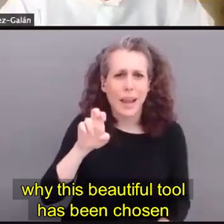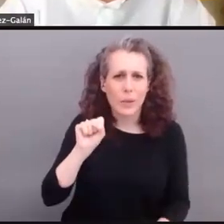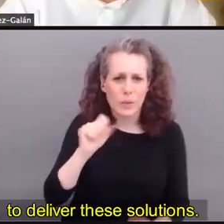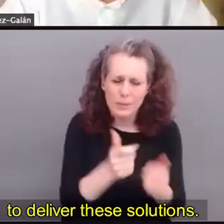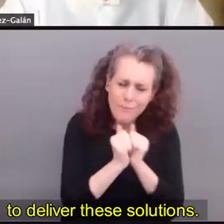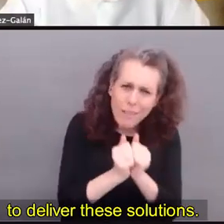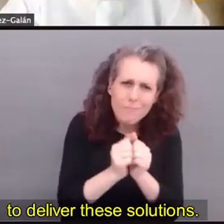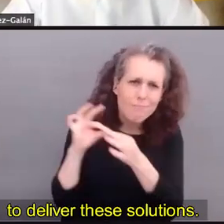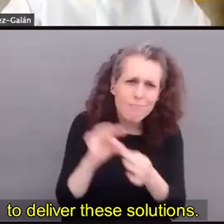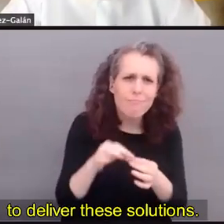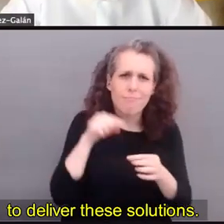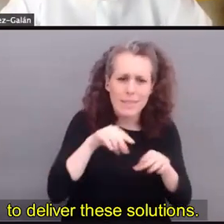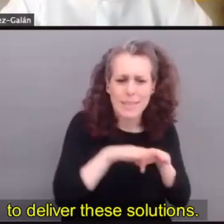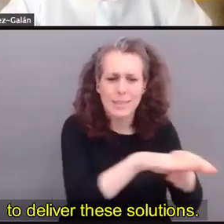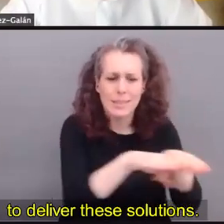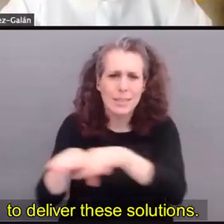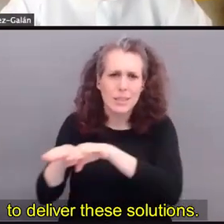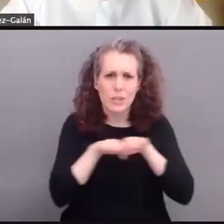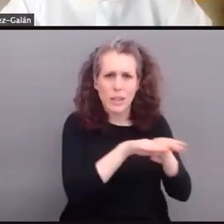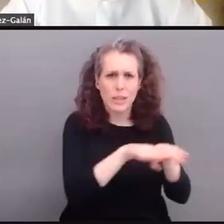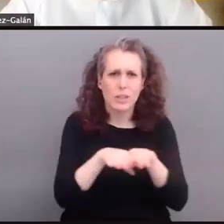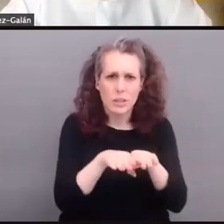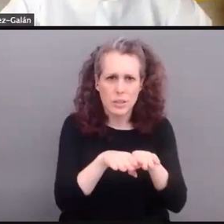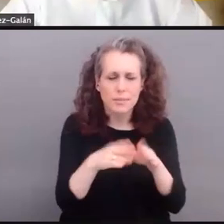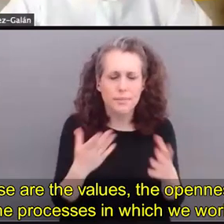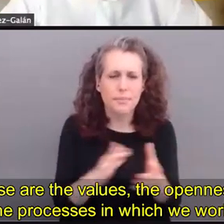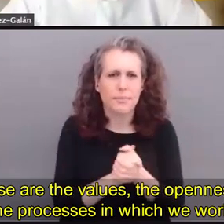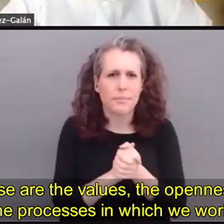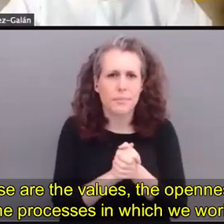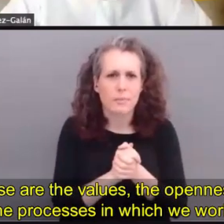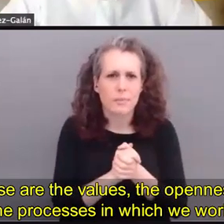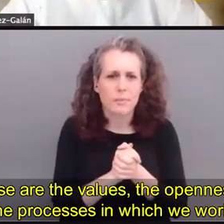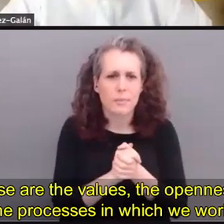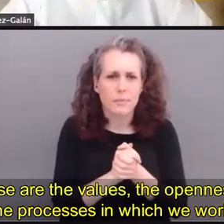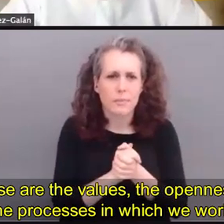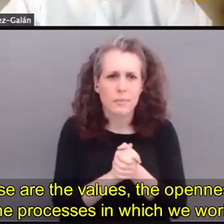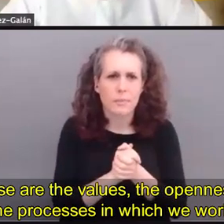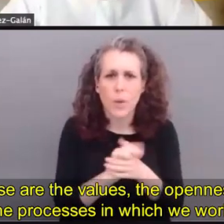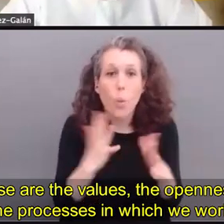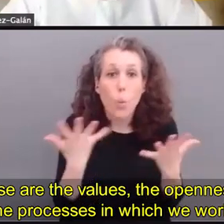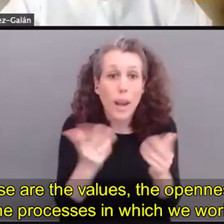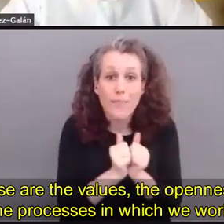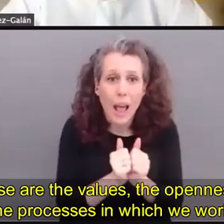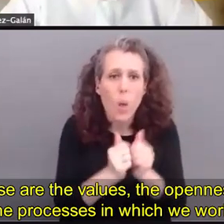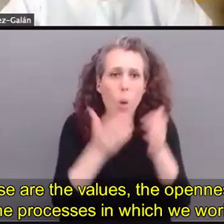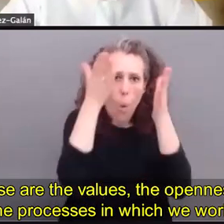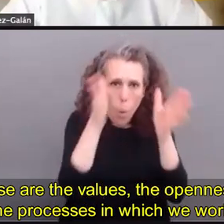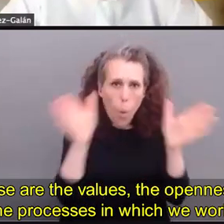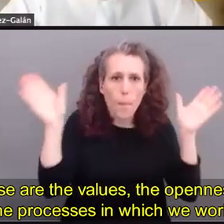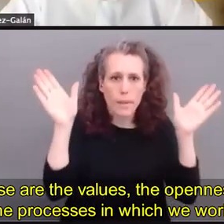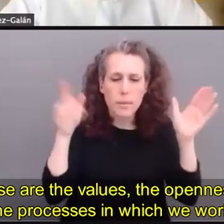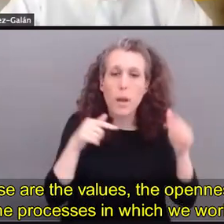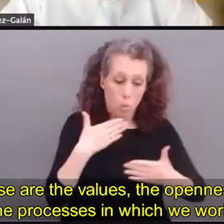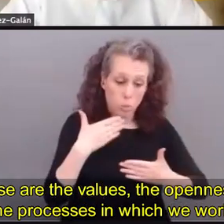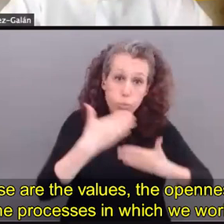chosen to deliver these solutions. Well, these are the values, the openness of the processes